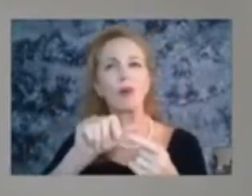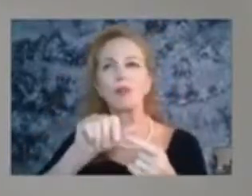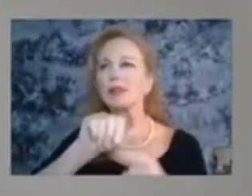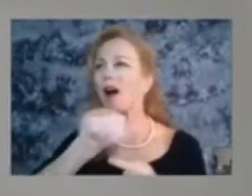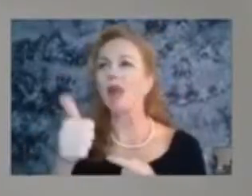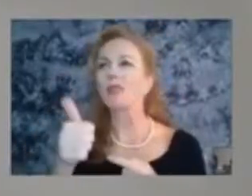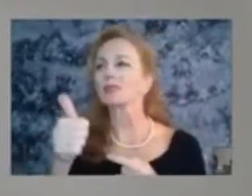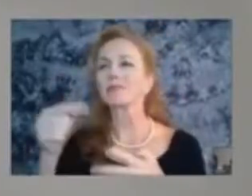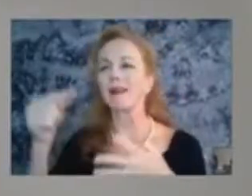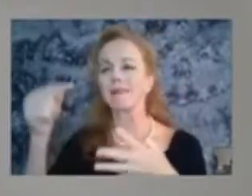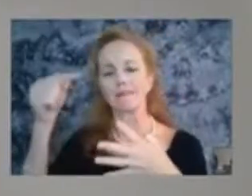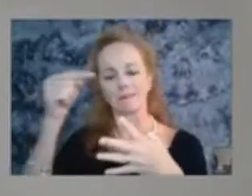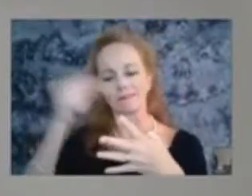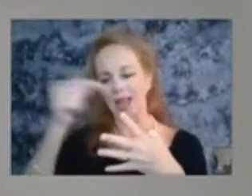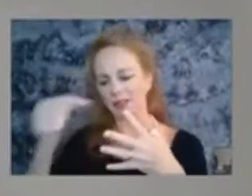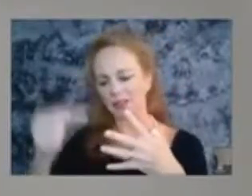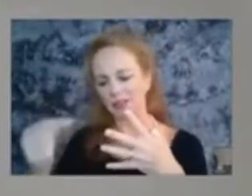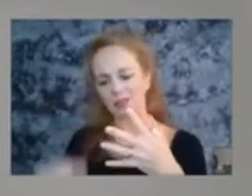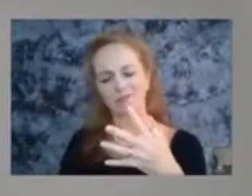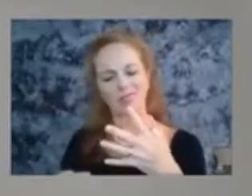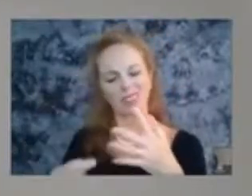typically have to deal with in the summertime.